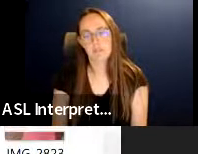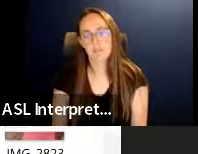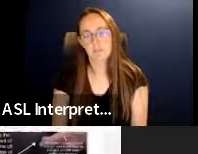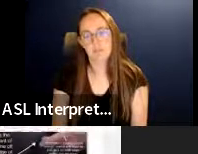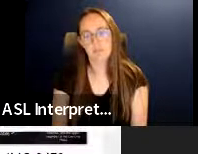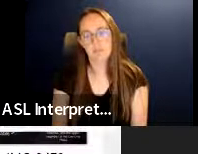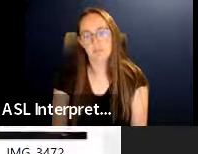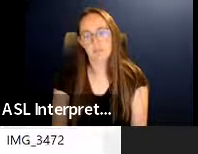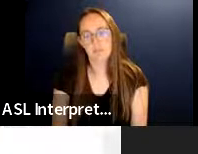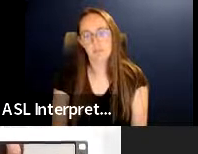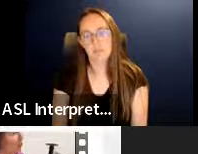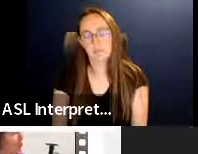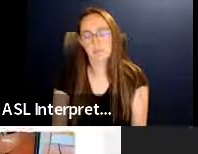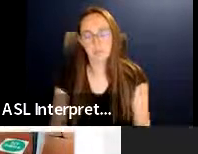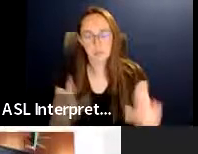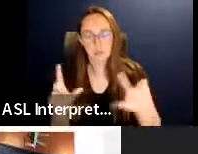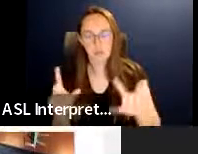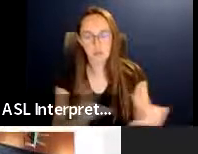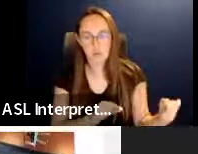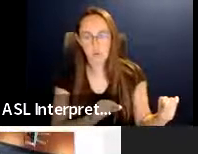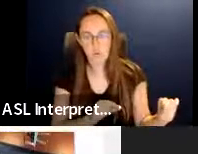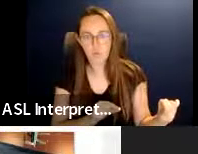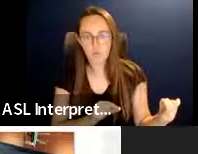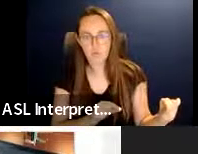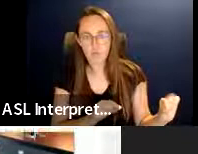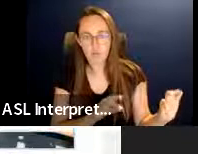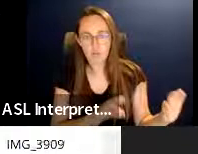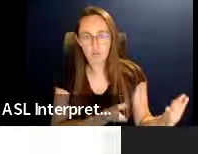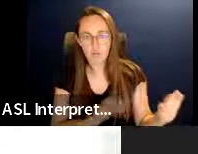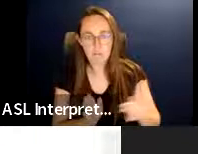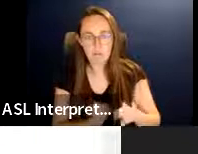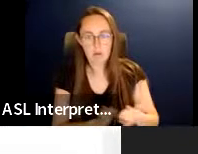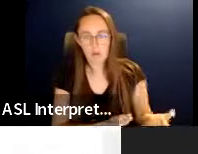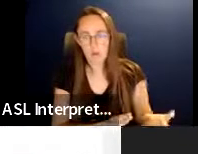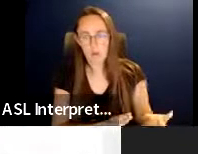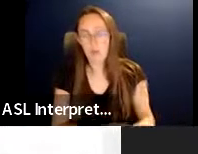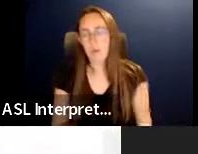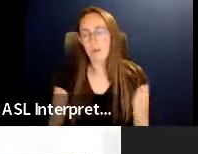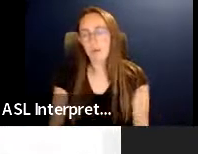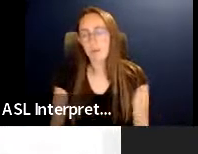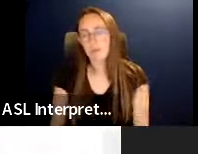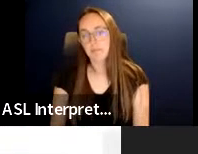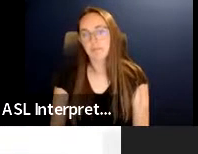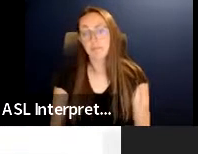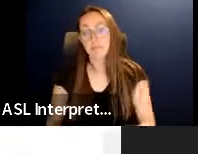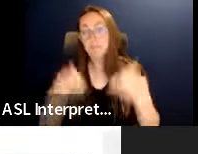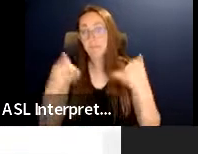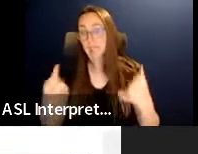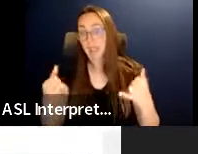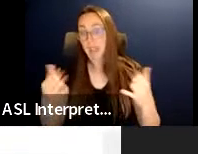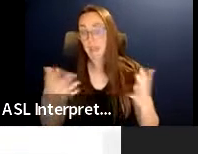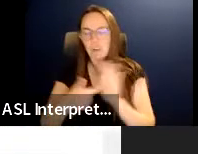out of that. And I want to show you some other really cool things.